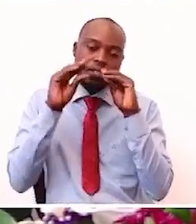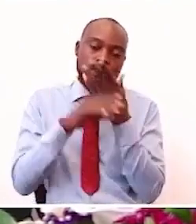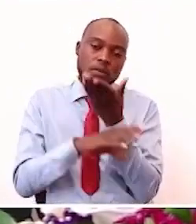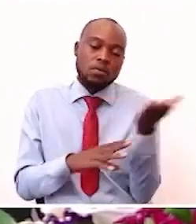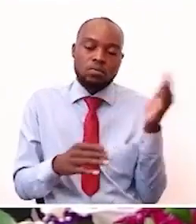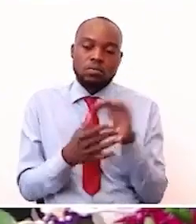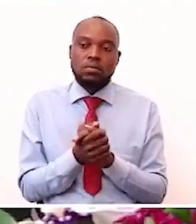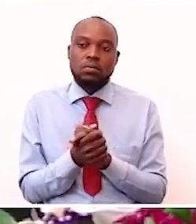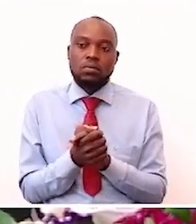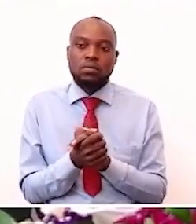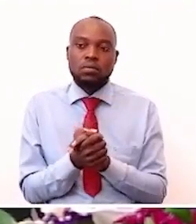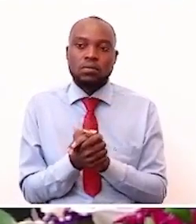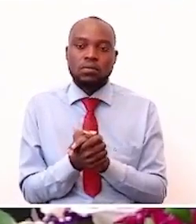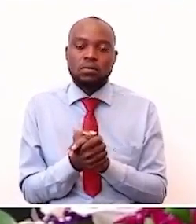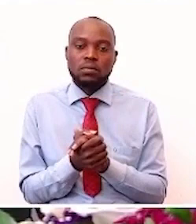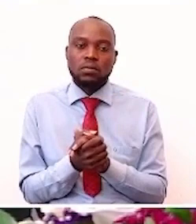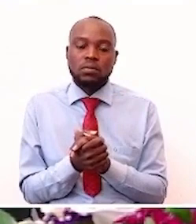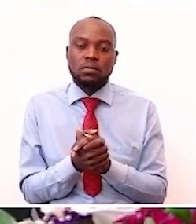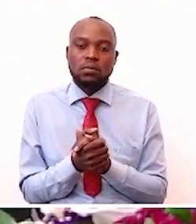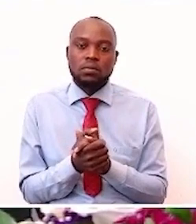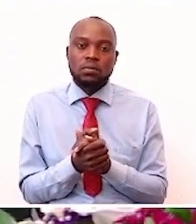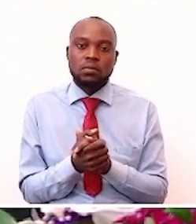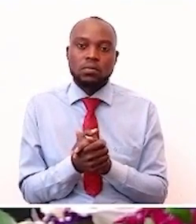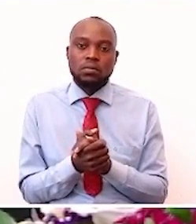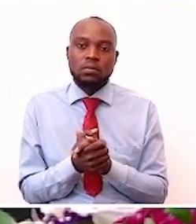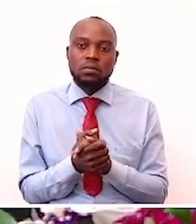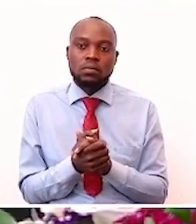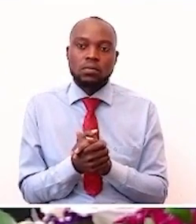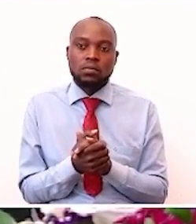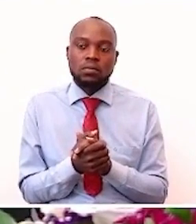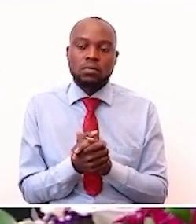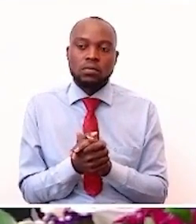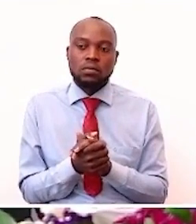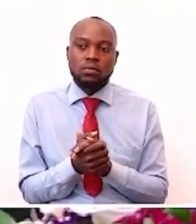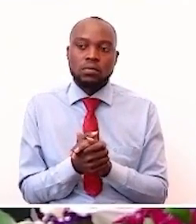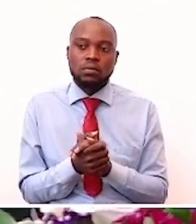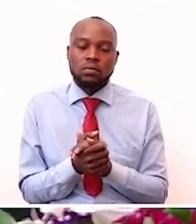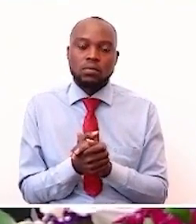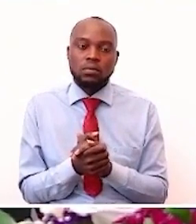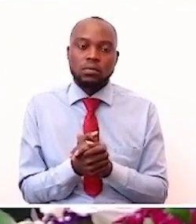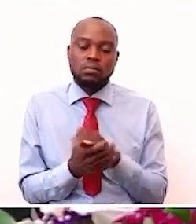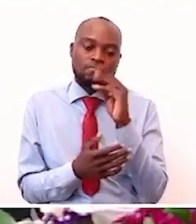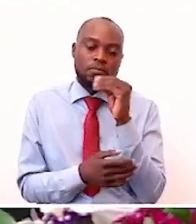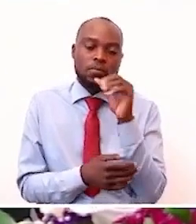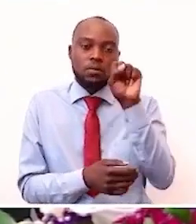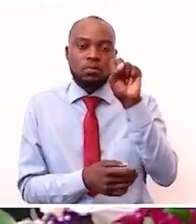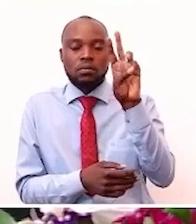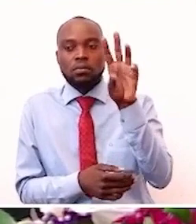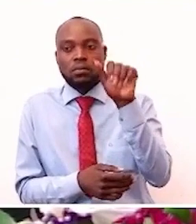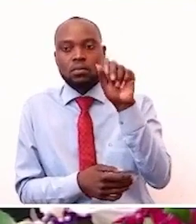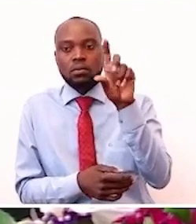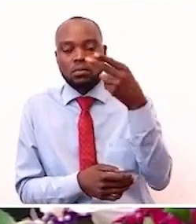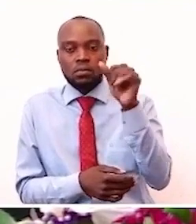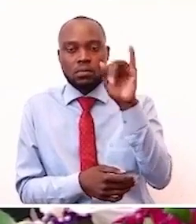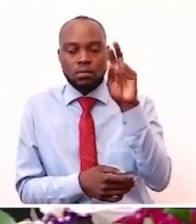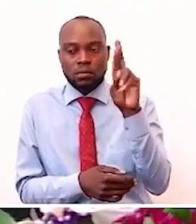that Sisi ndio tuko. Sisi ndio tuko is Swahili for saying, we are the ones who are there. We are the ones